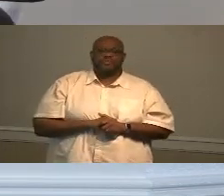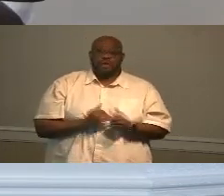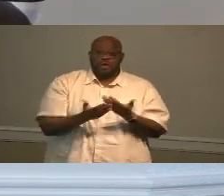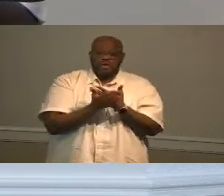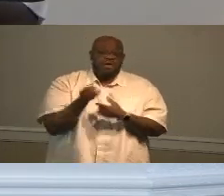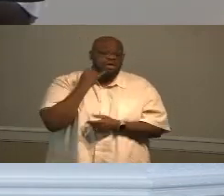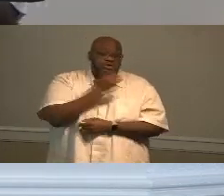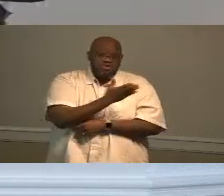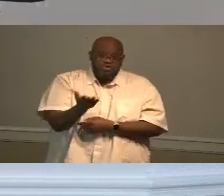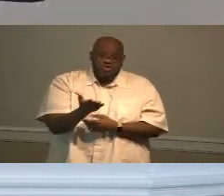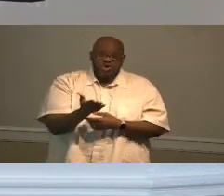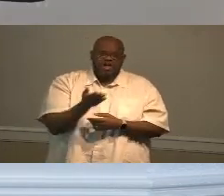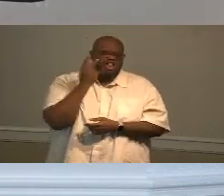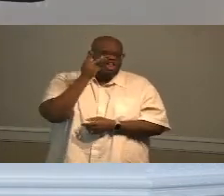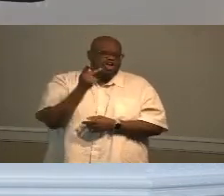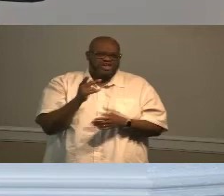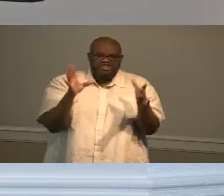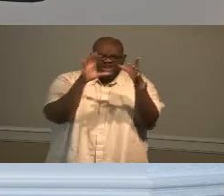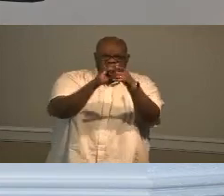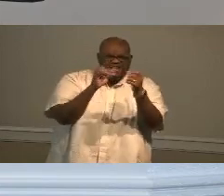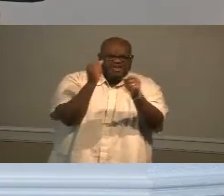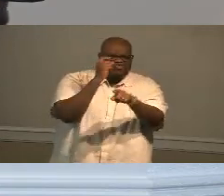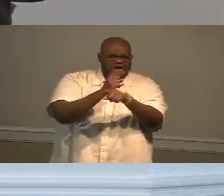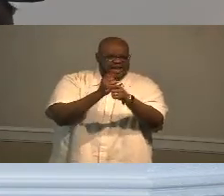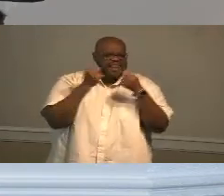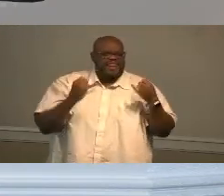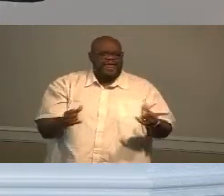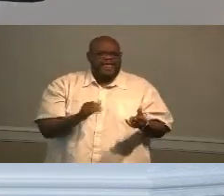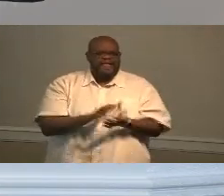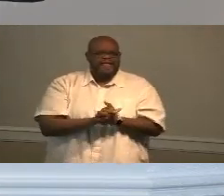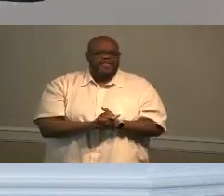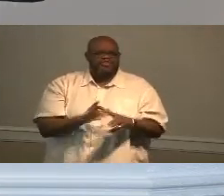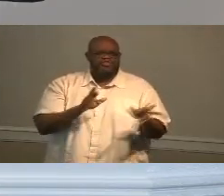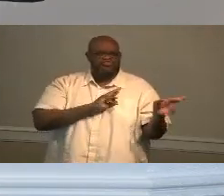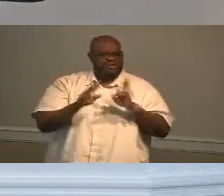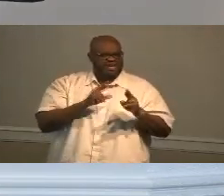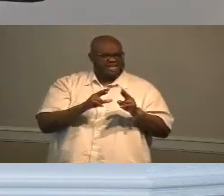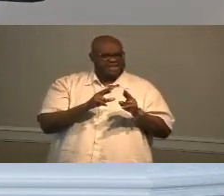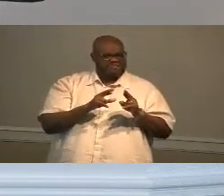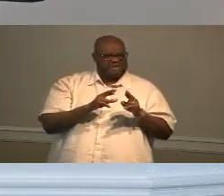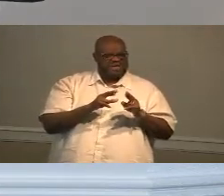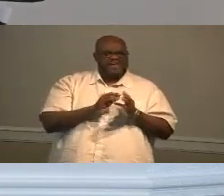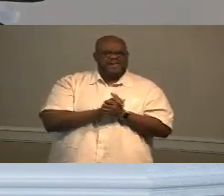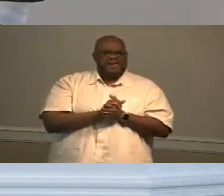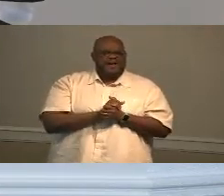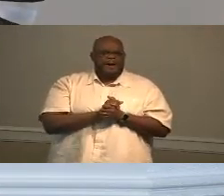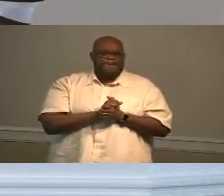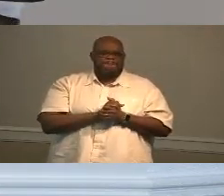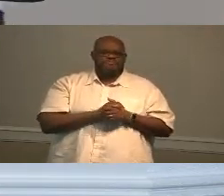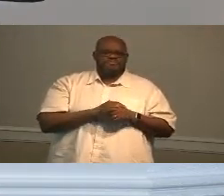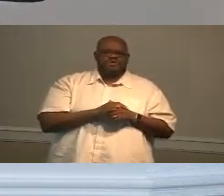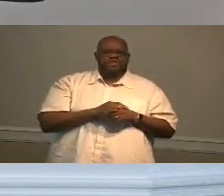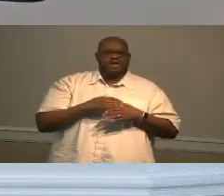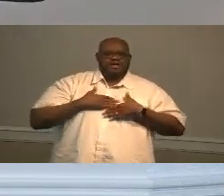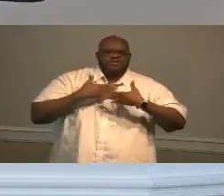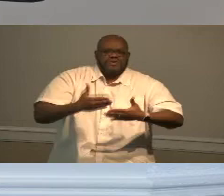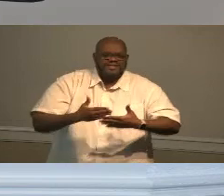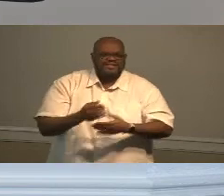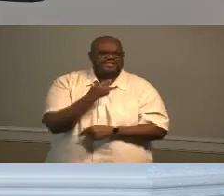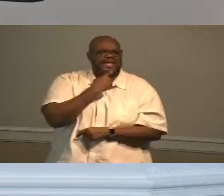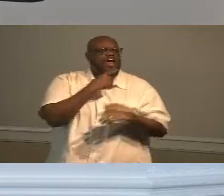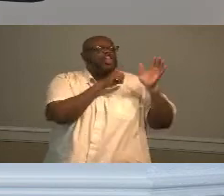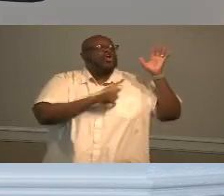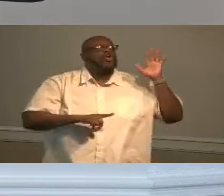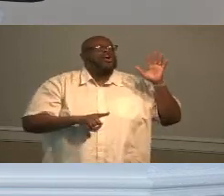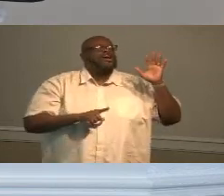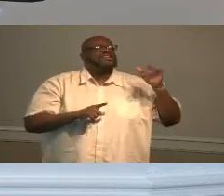watching today, anybody connected right now, anybody willing to be transparent enough to say, Lord, save me. I can't do